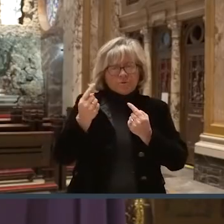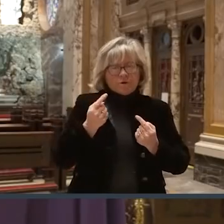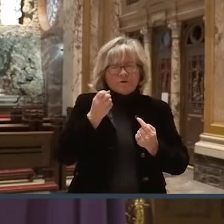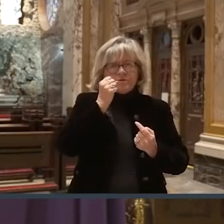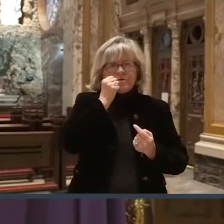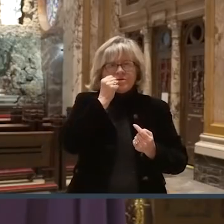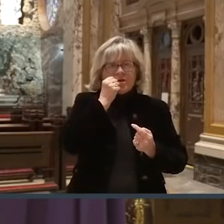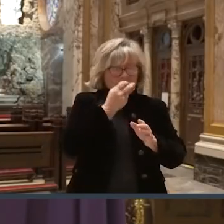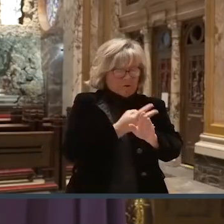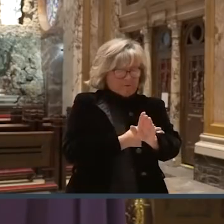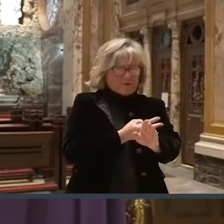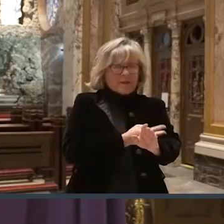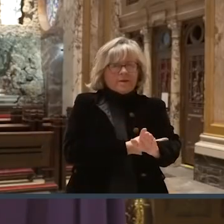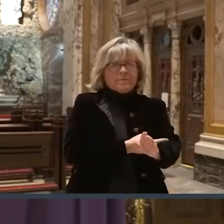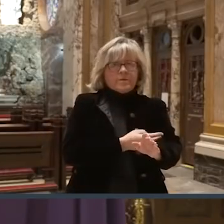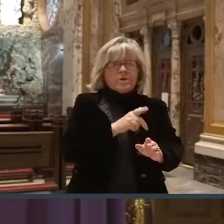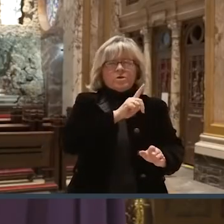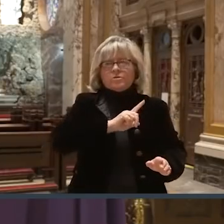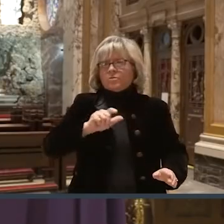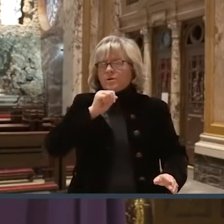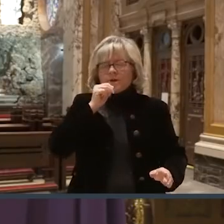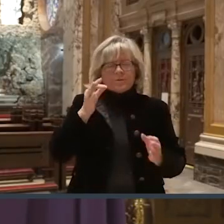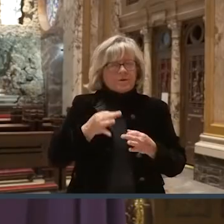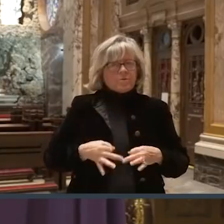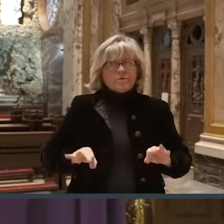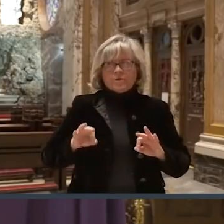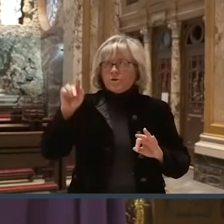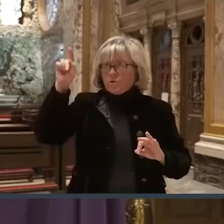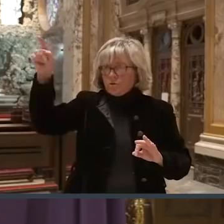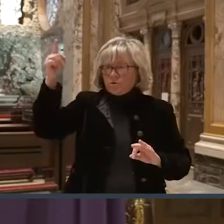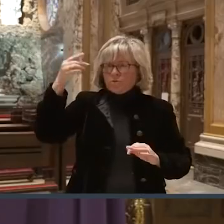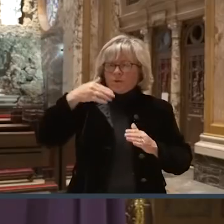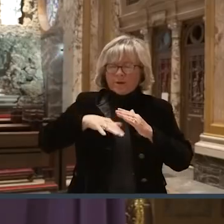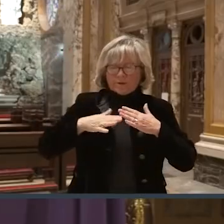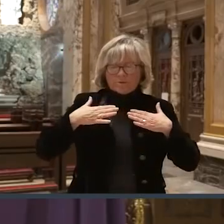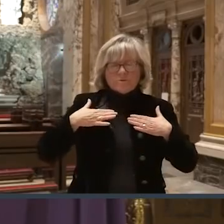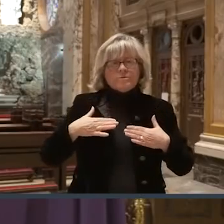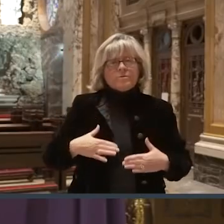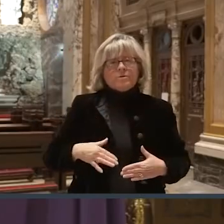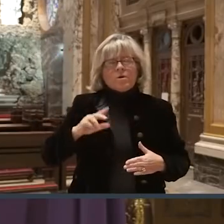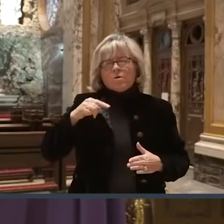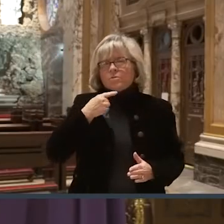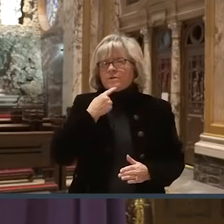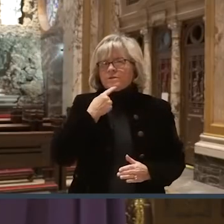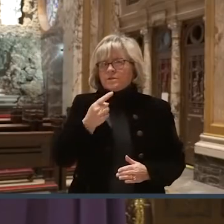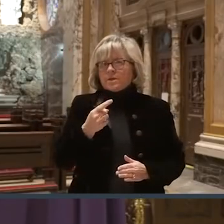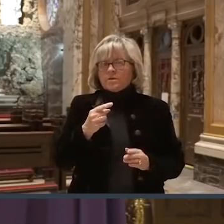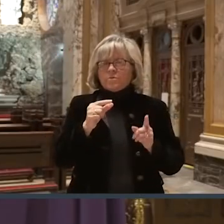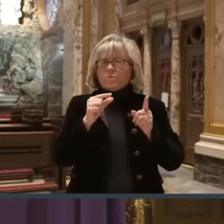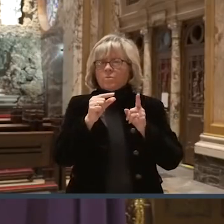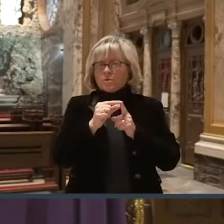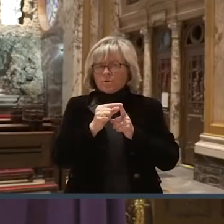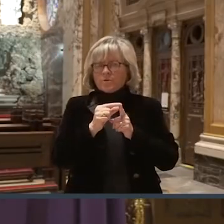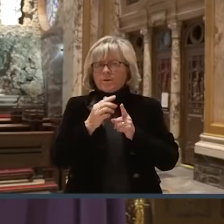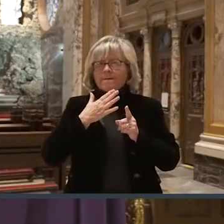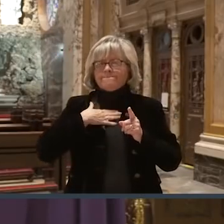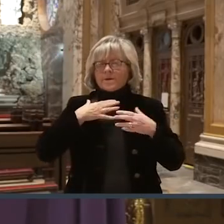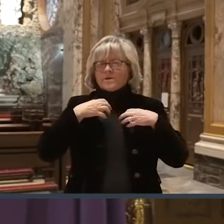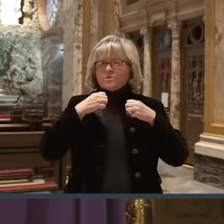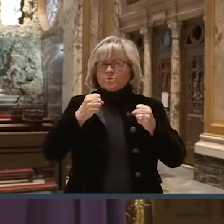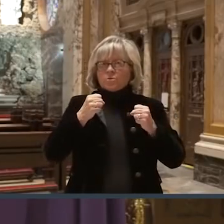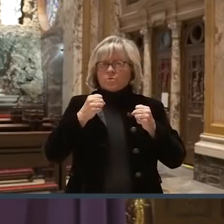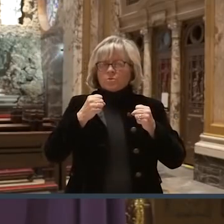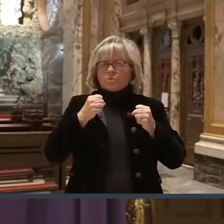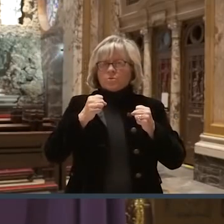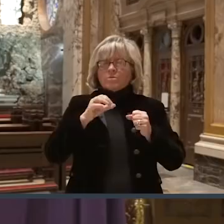Lamb. Lord, I am not worthy that you should enter under my roof, but only say the word, and my soul shall